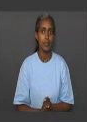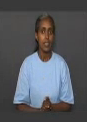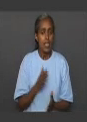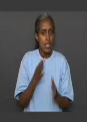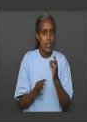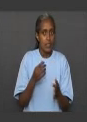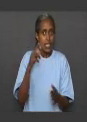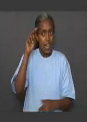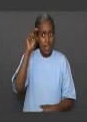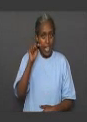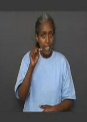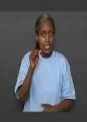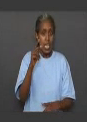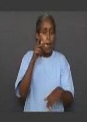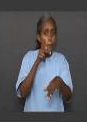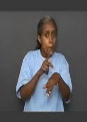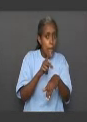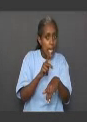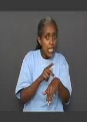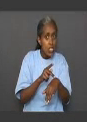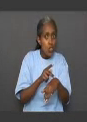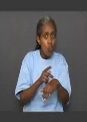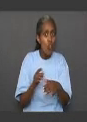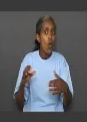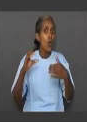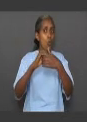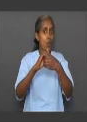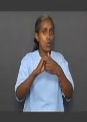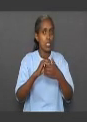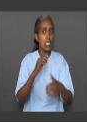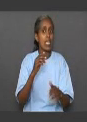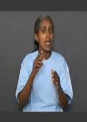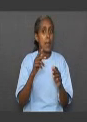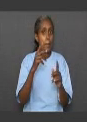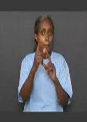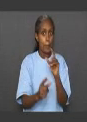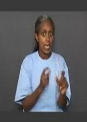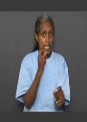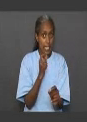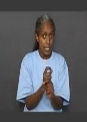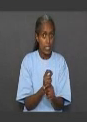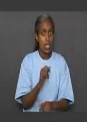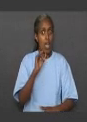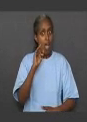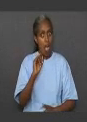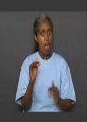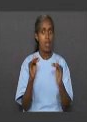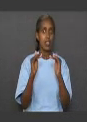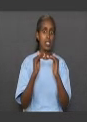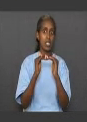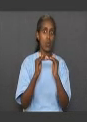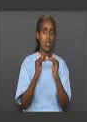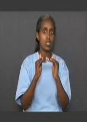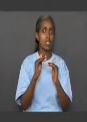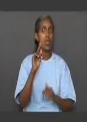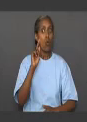there are n periods of compounding per year, I equals